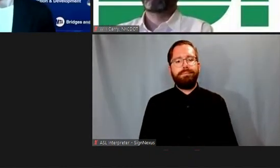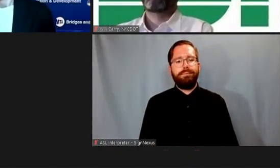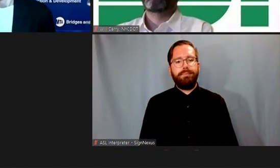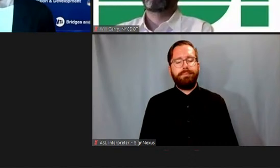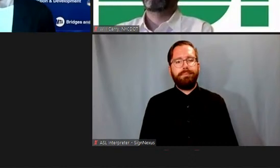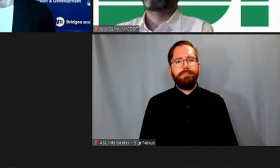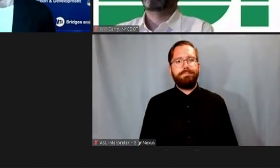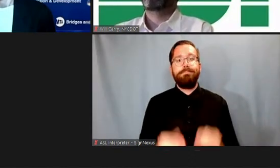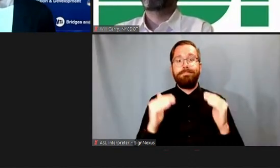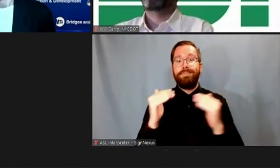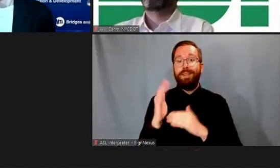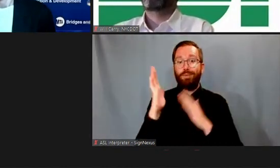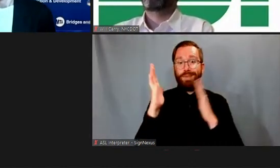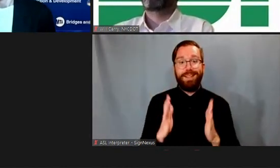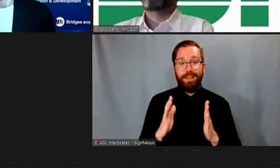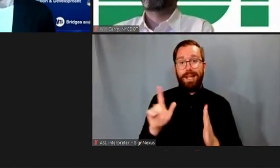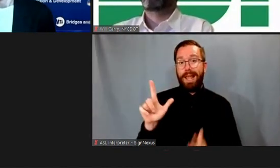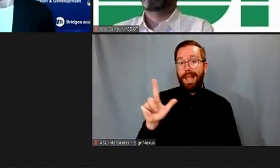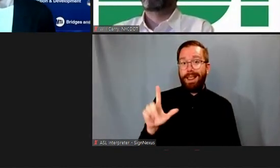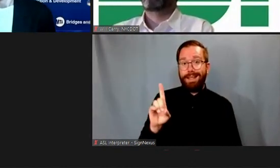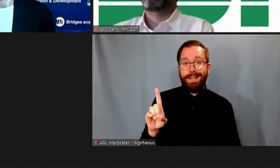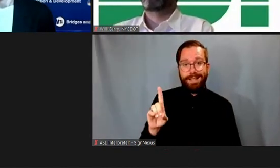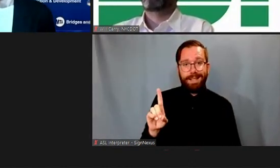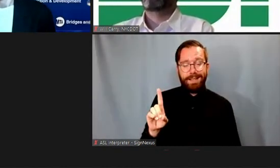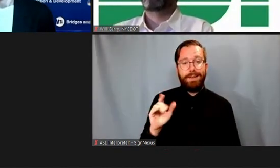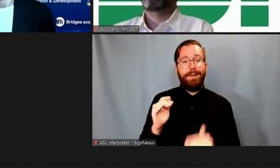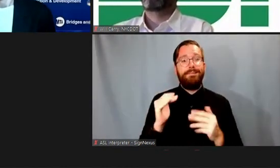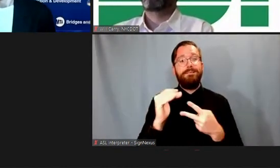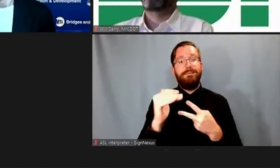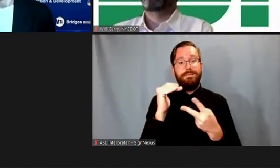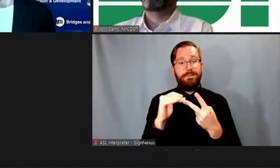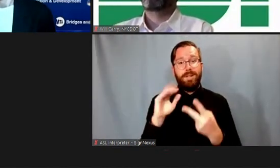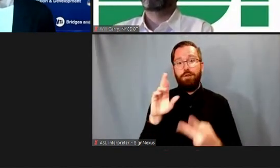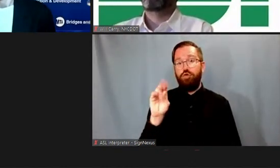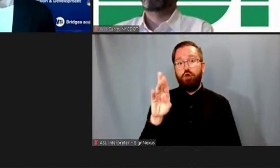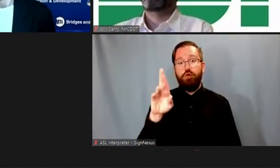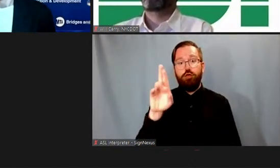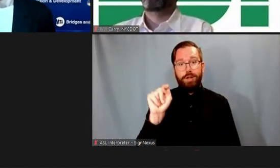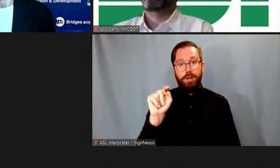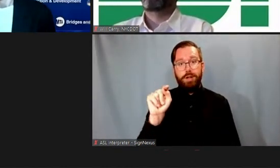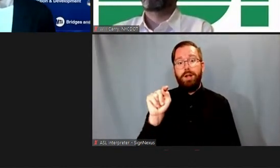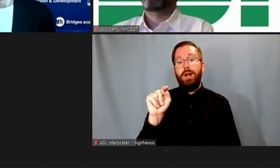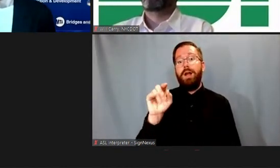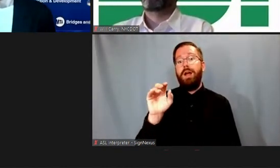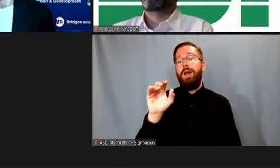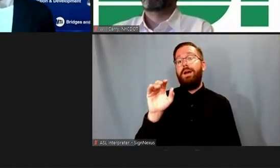our next speaker is ld followed by robert balowski